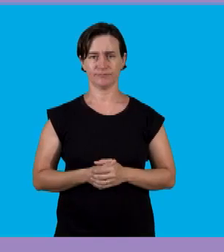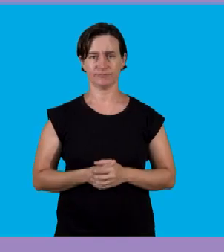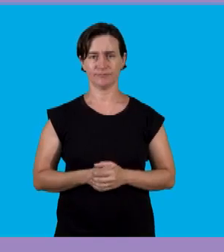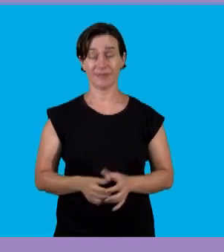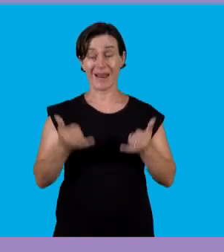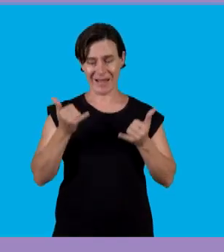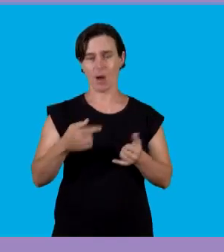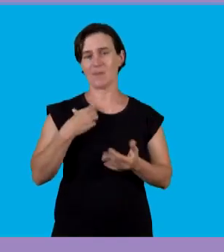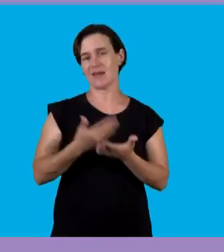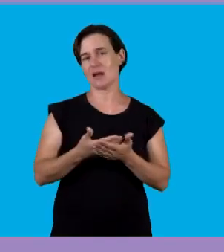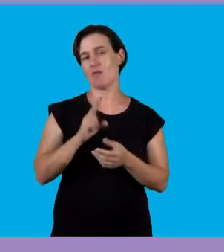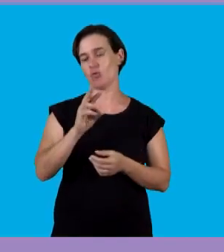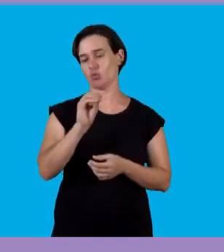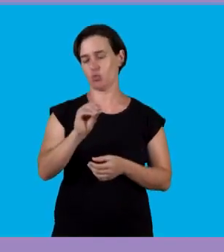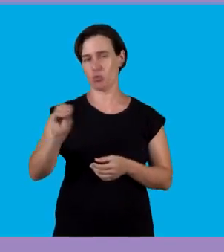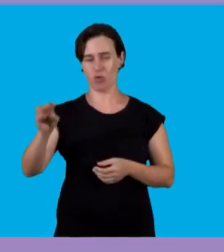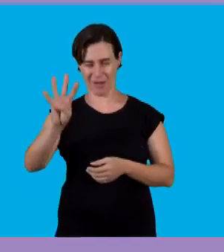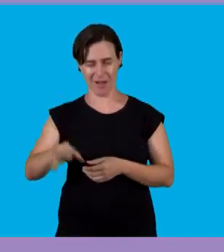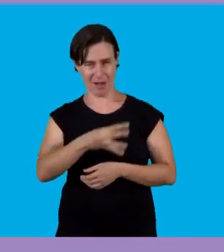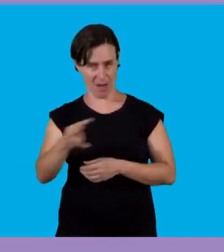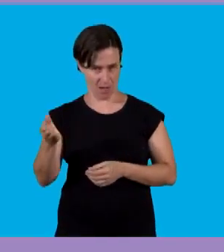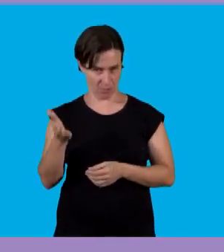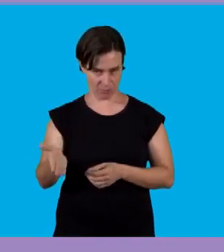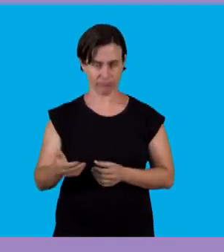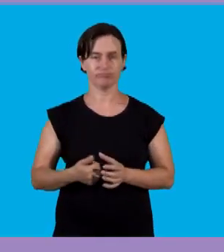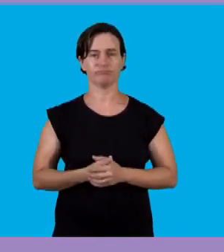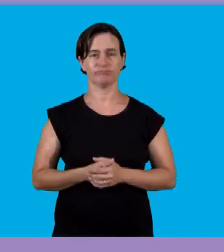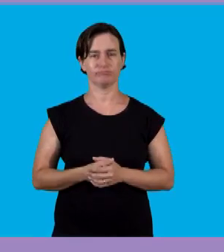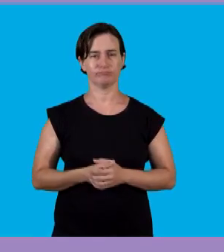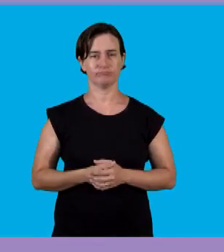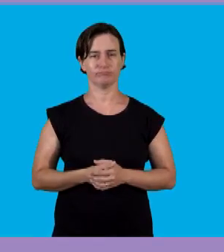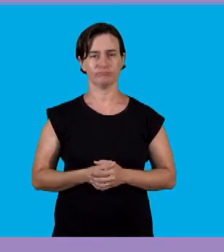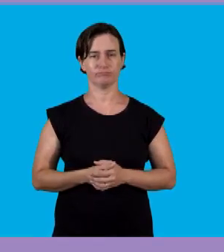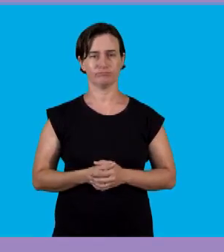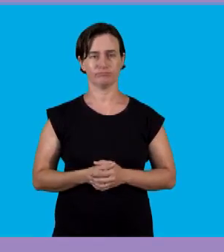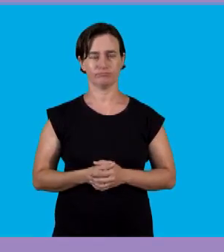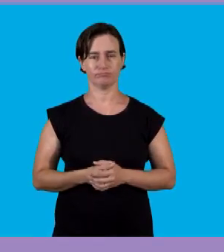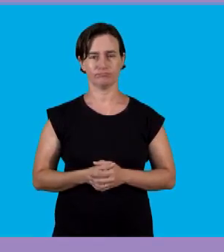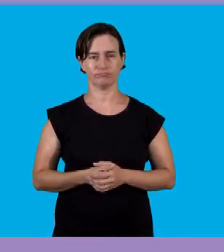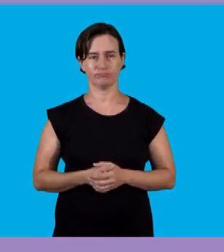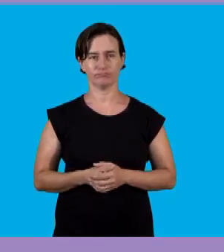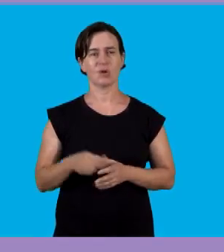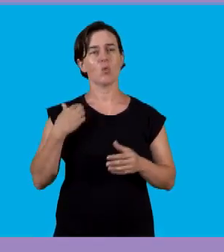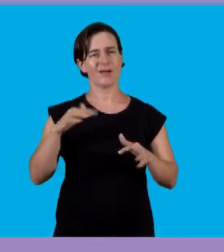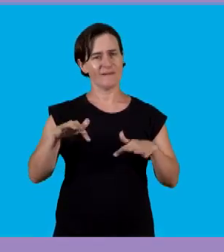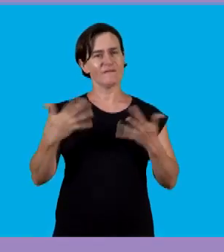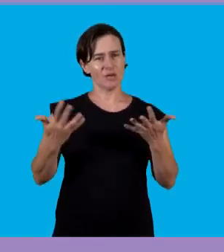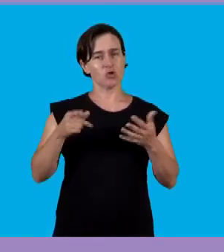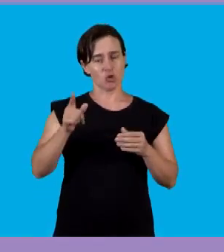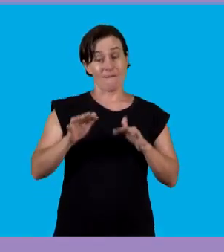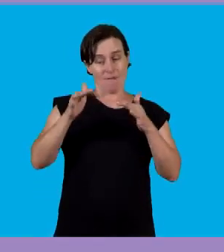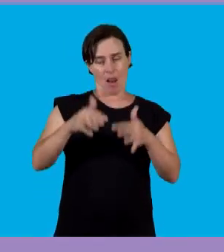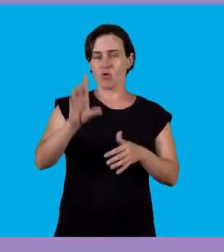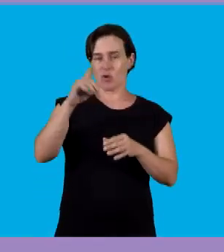187. Let's go ahead and fill in our table from this flow diagram. So we've already completed our